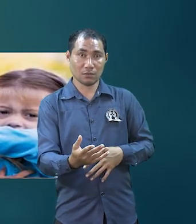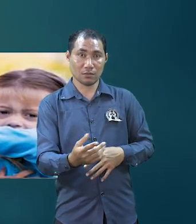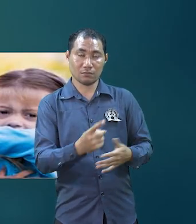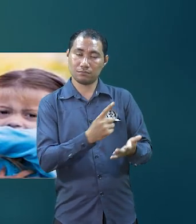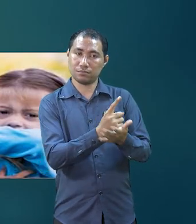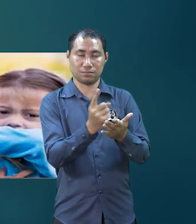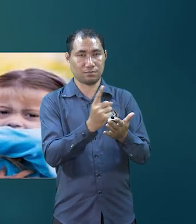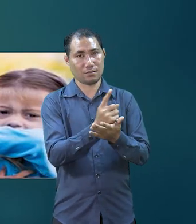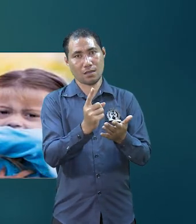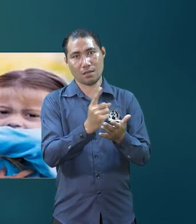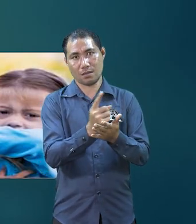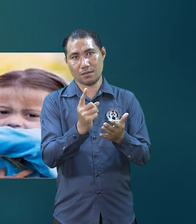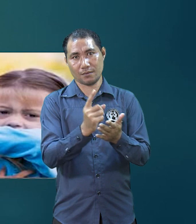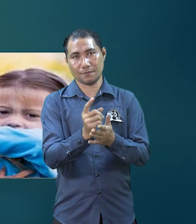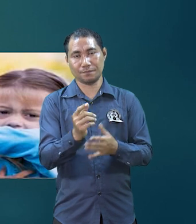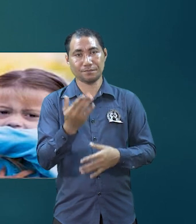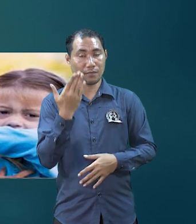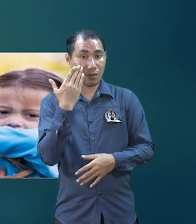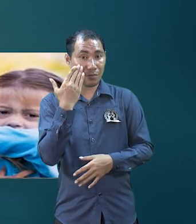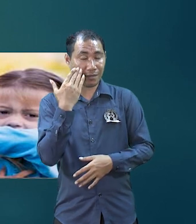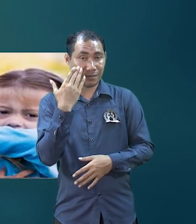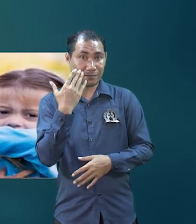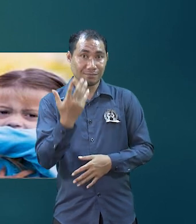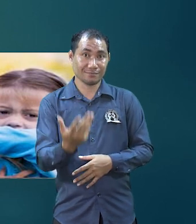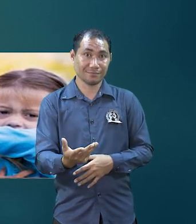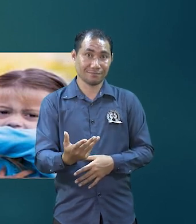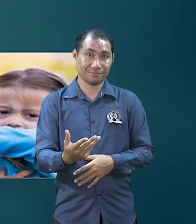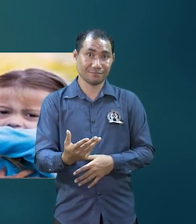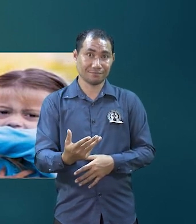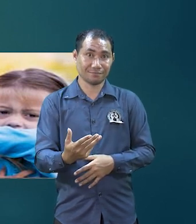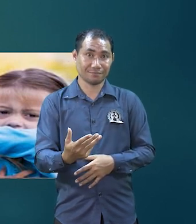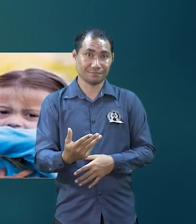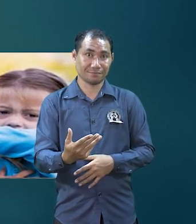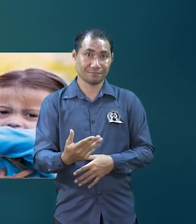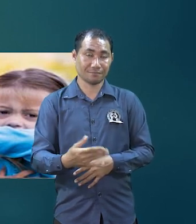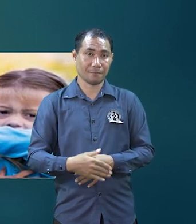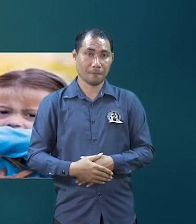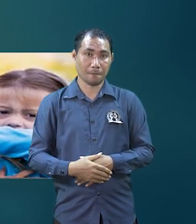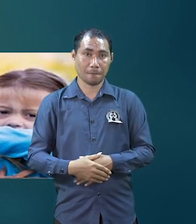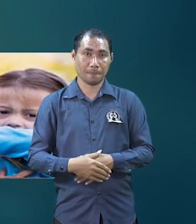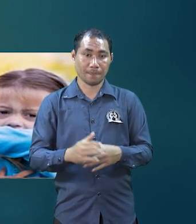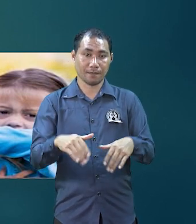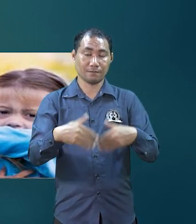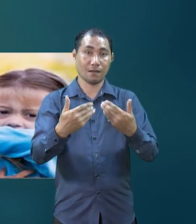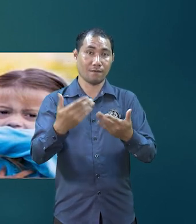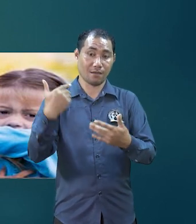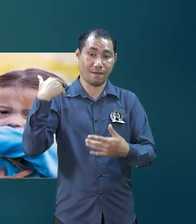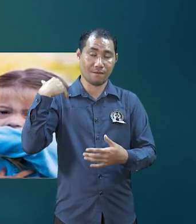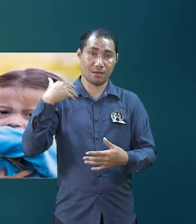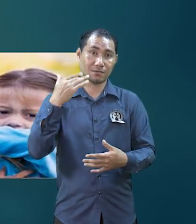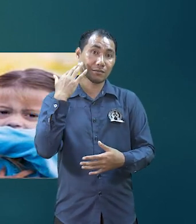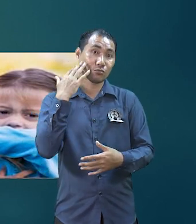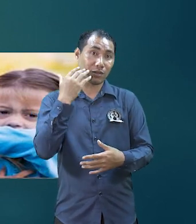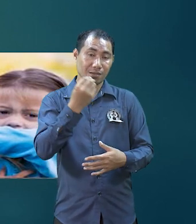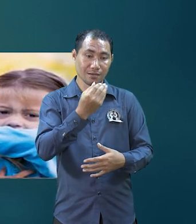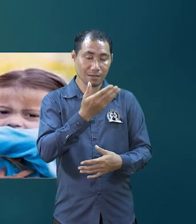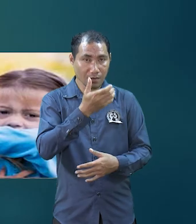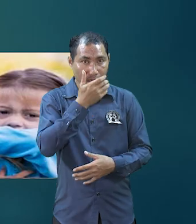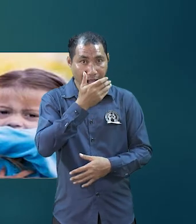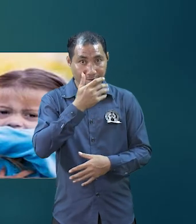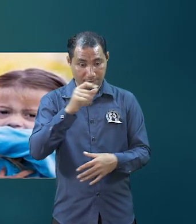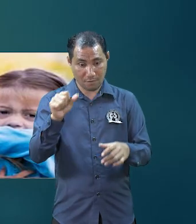Te leo whasalalaunga. Ia, e whautua ina mai ai. E tale, whaangalu so